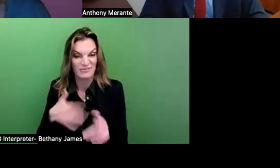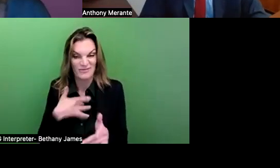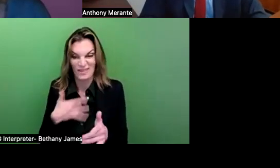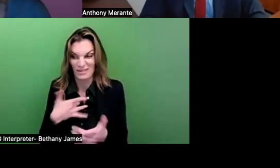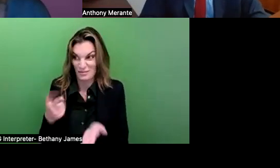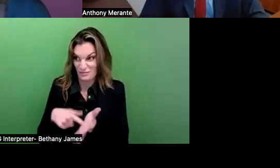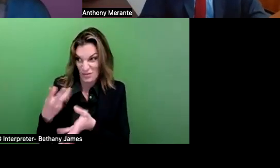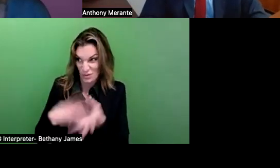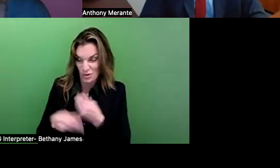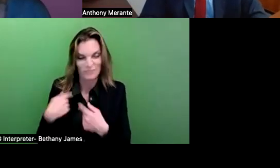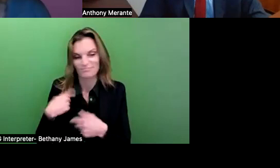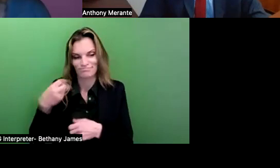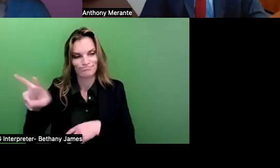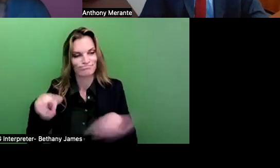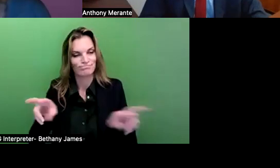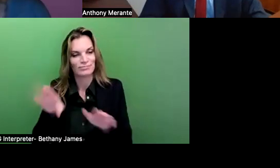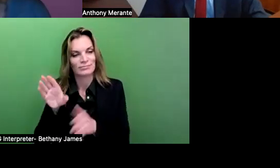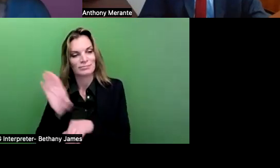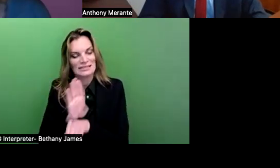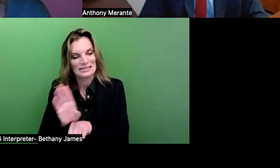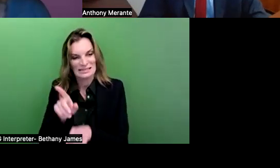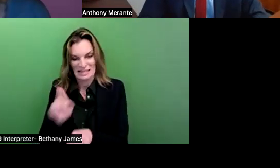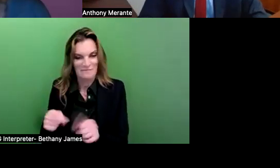is bring in businesses that will,